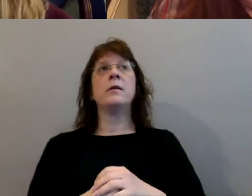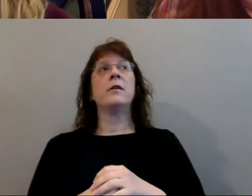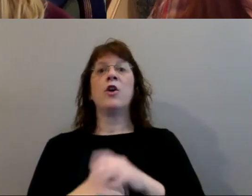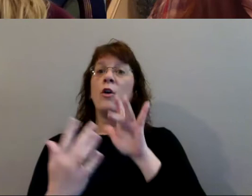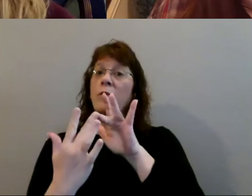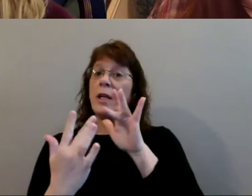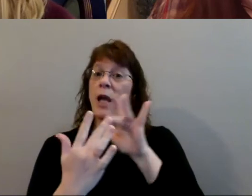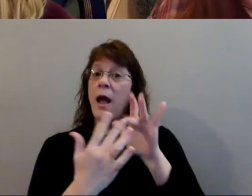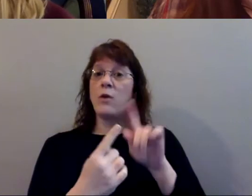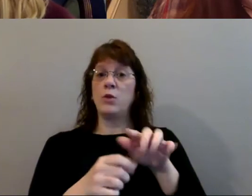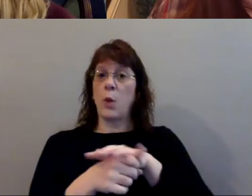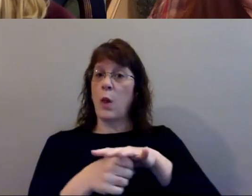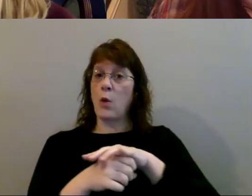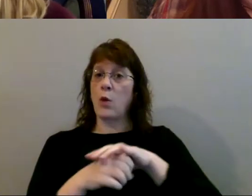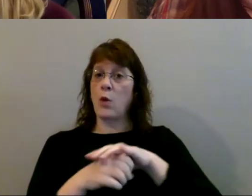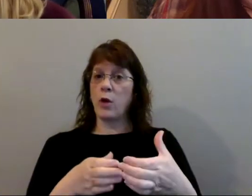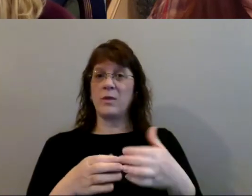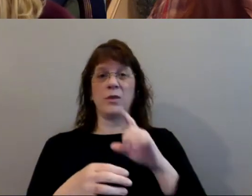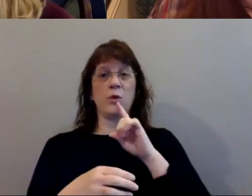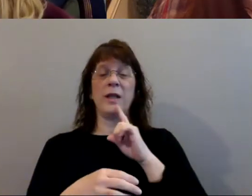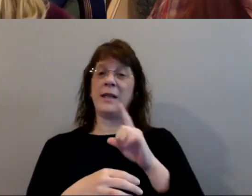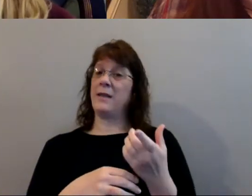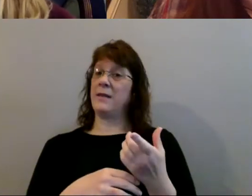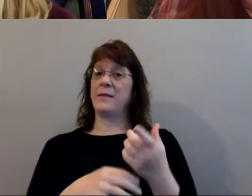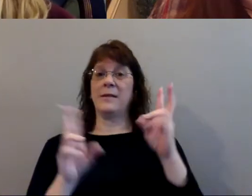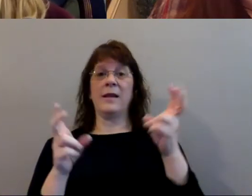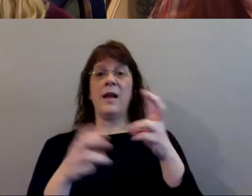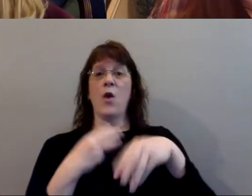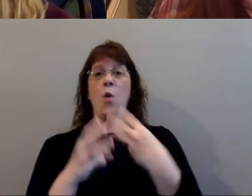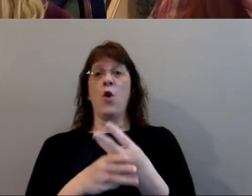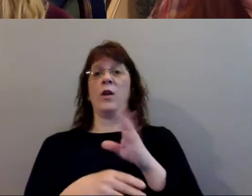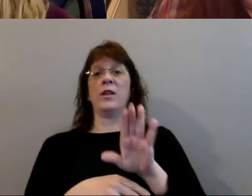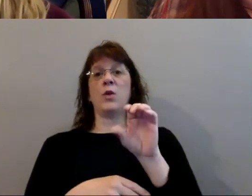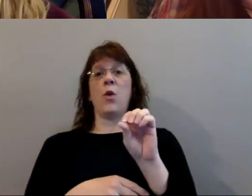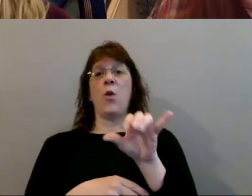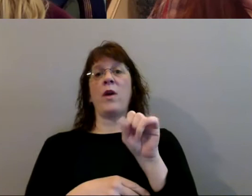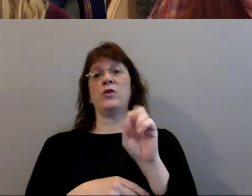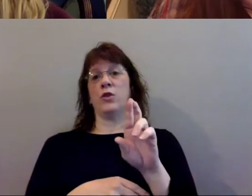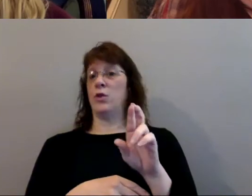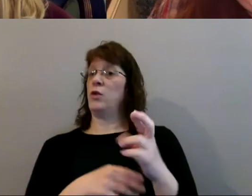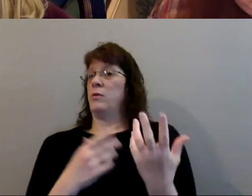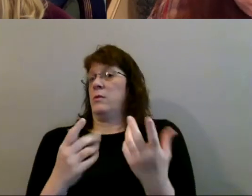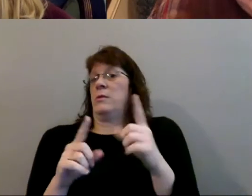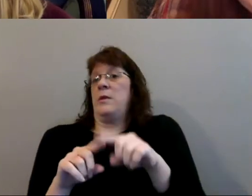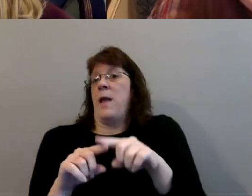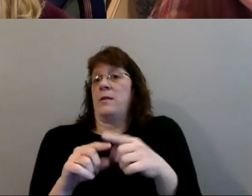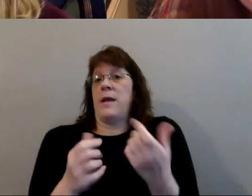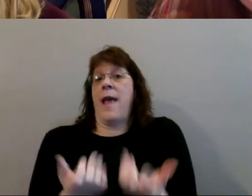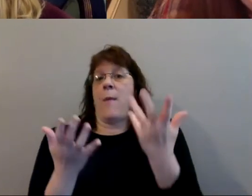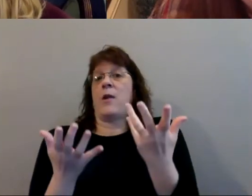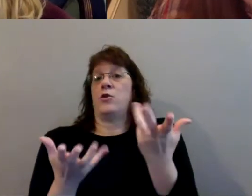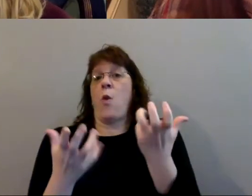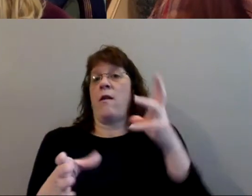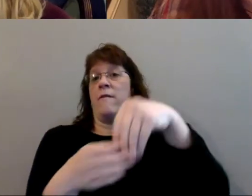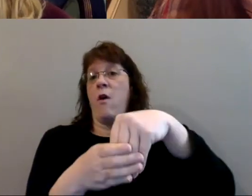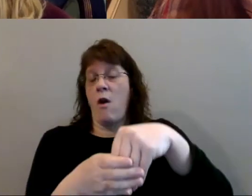groups. It's pretty much the world is your oyster in this regard. It depends on what kind of involvement you want and how deep.